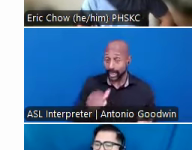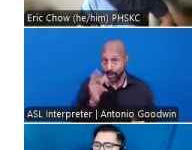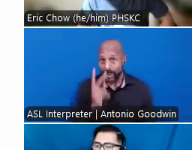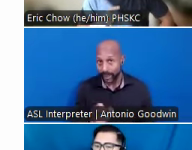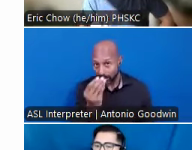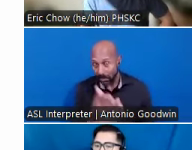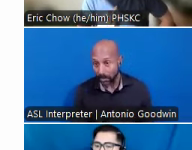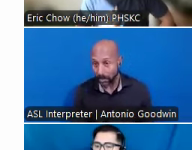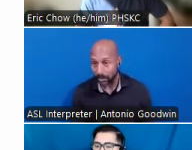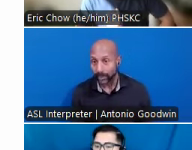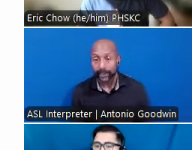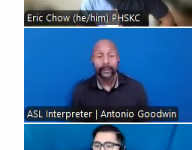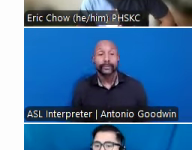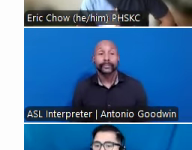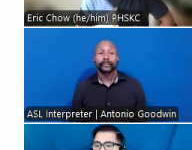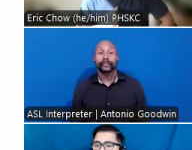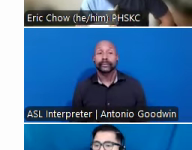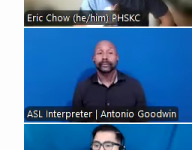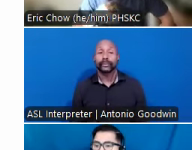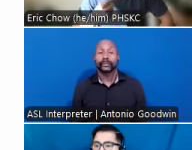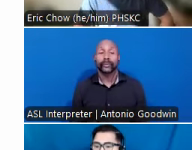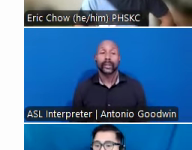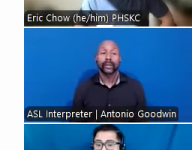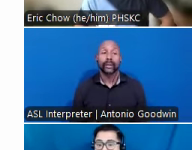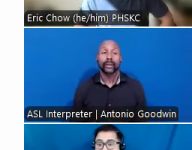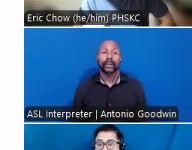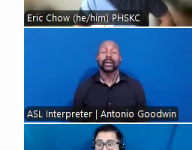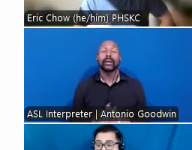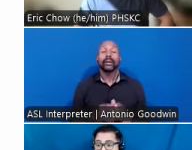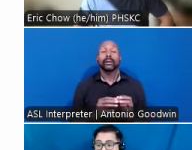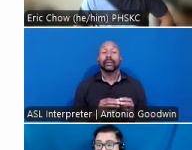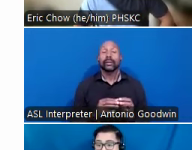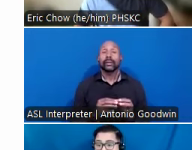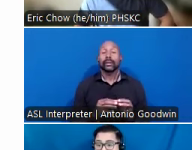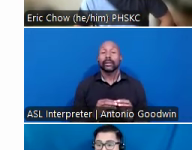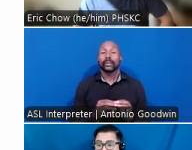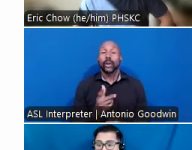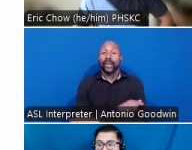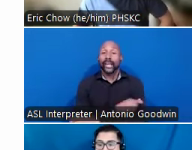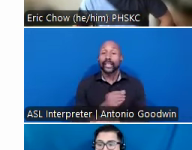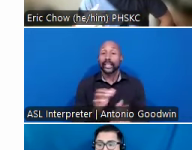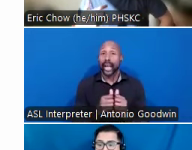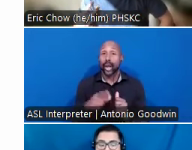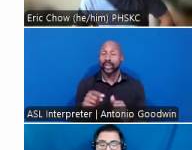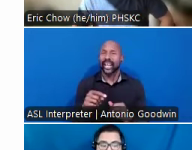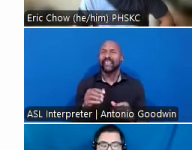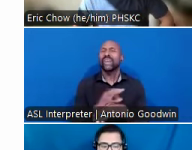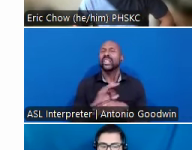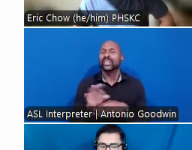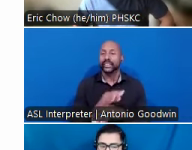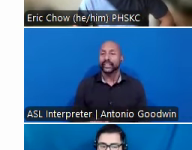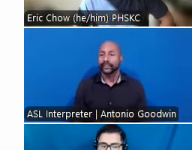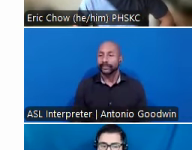protect ourselves, to protect us from severe disease and complications because of we've been exposed